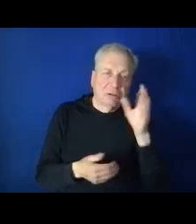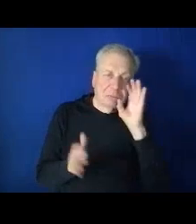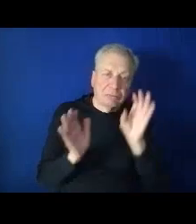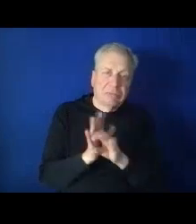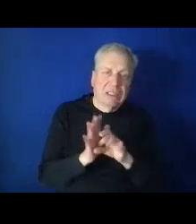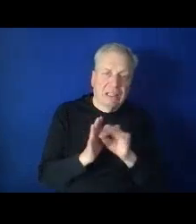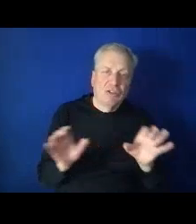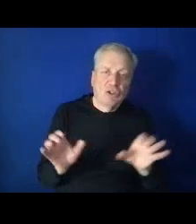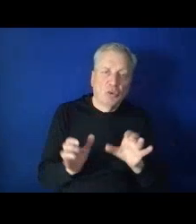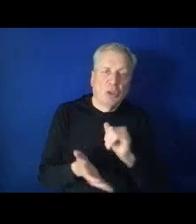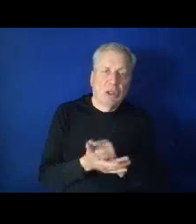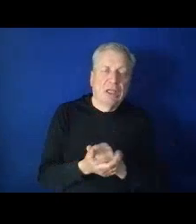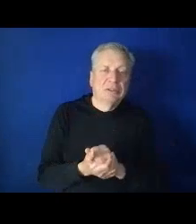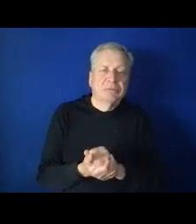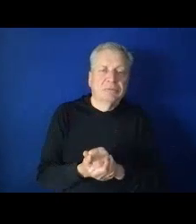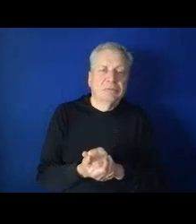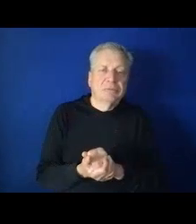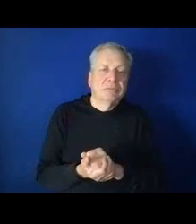doing that.